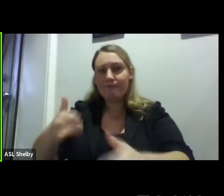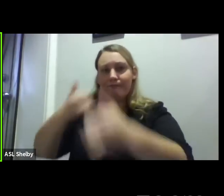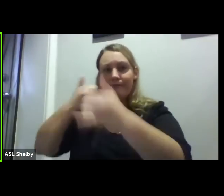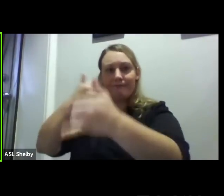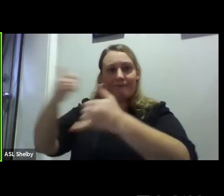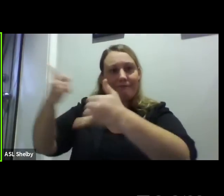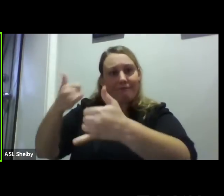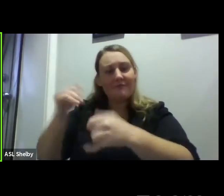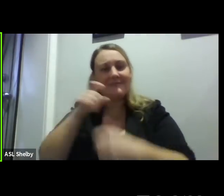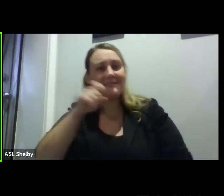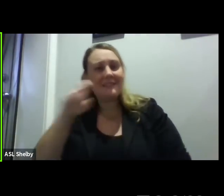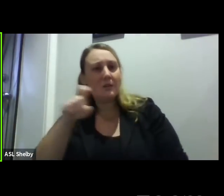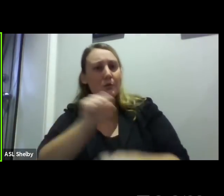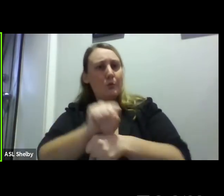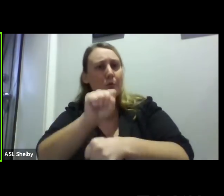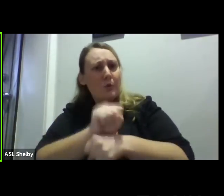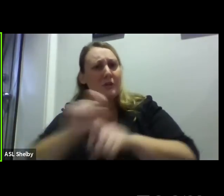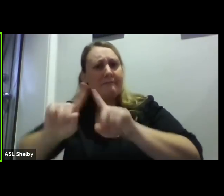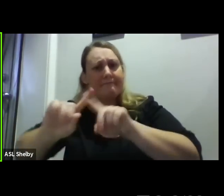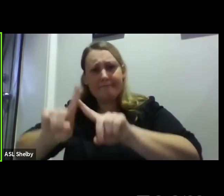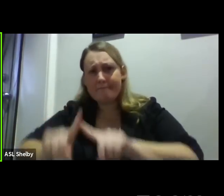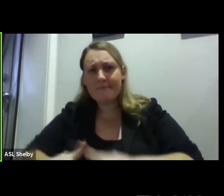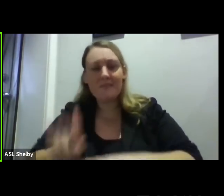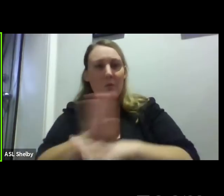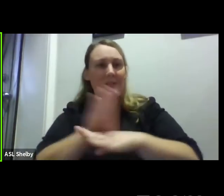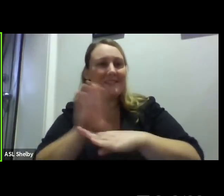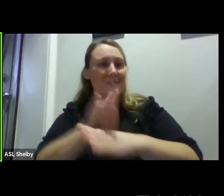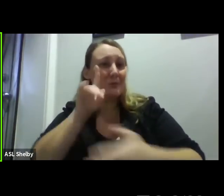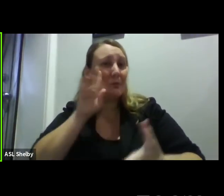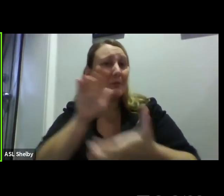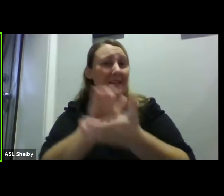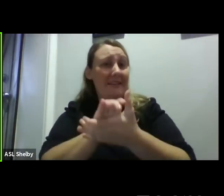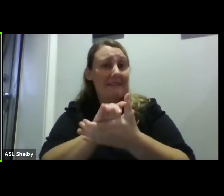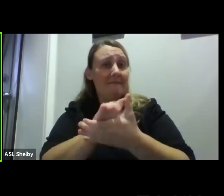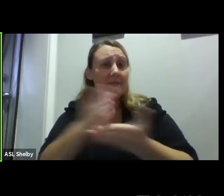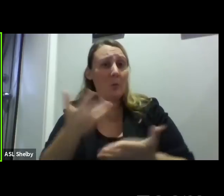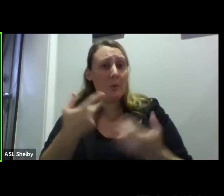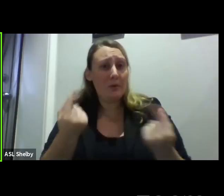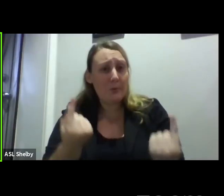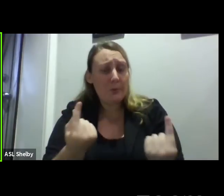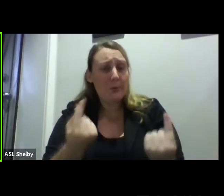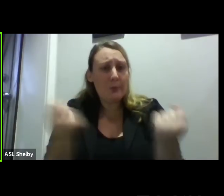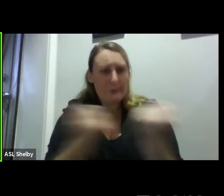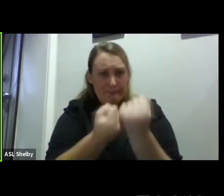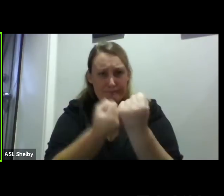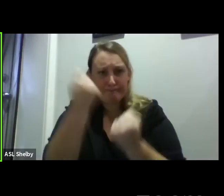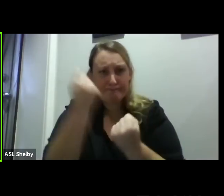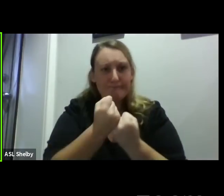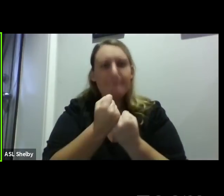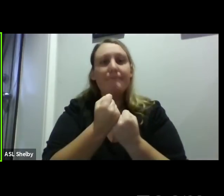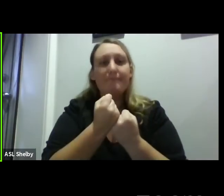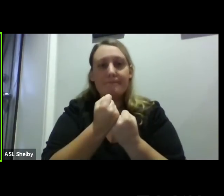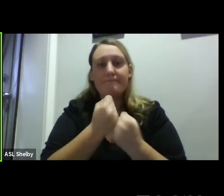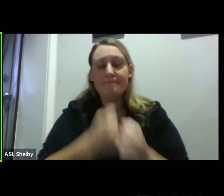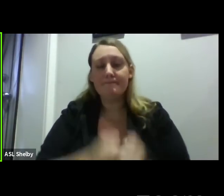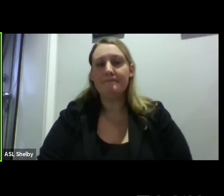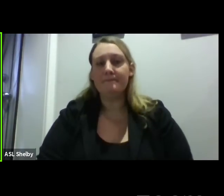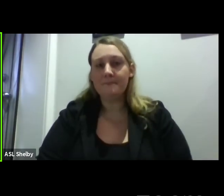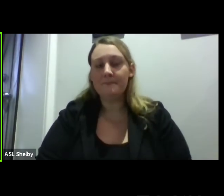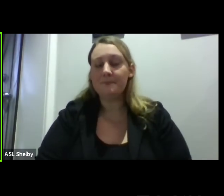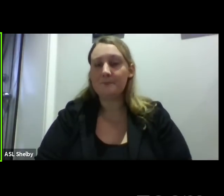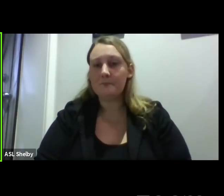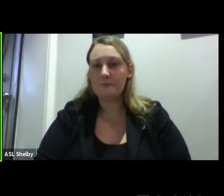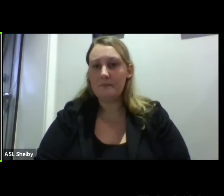through organizations that believe in what we do, has sympathy for us, and provides.